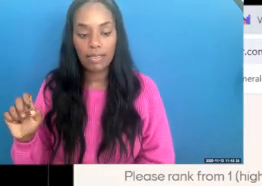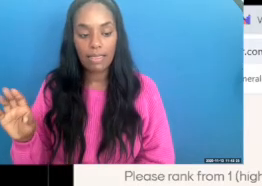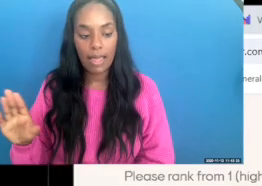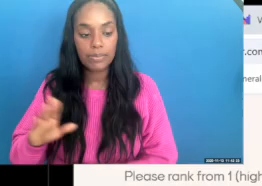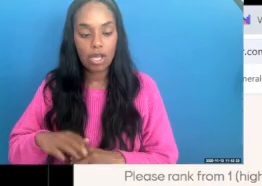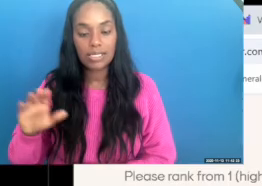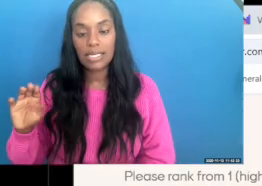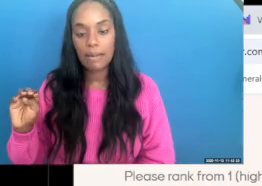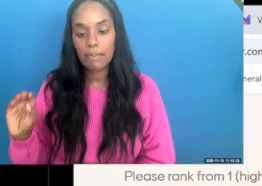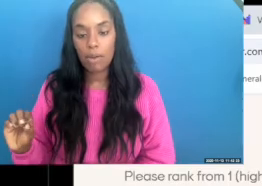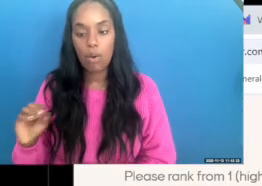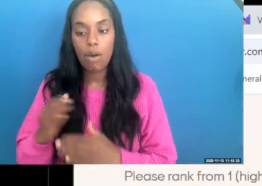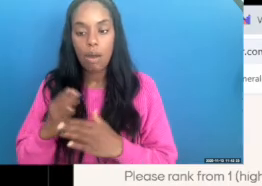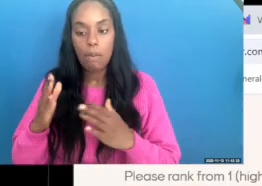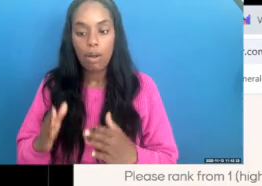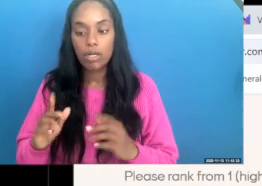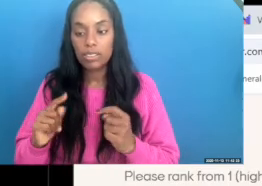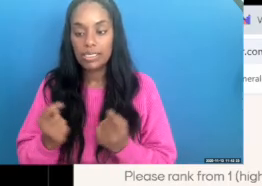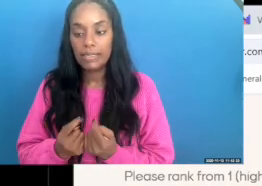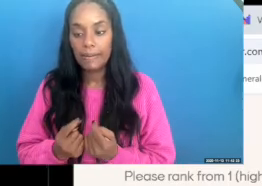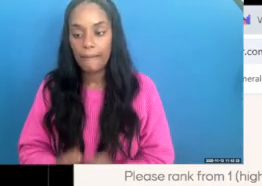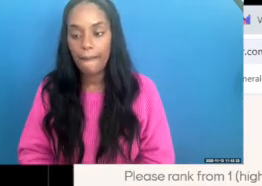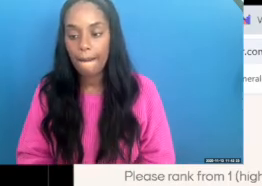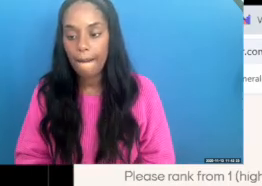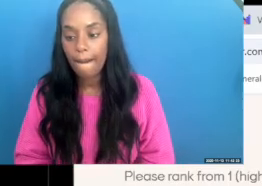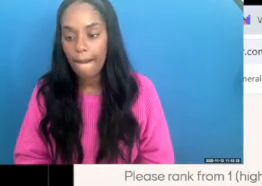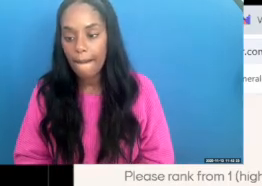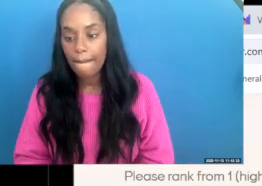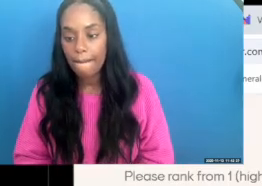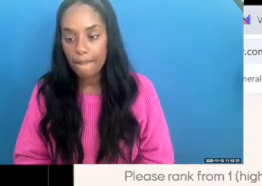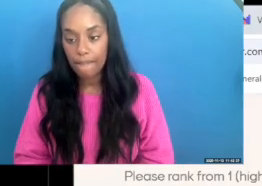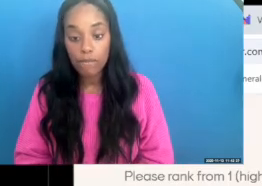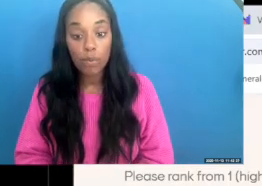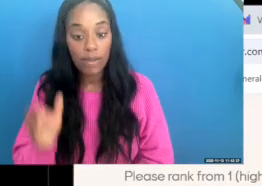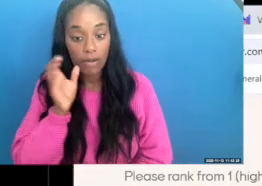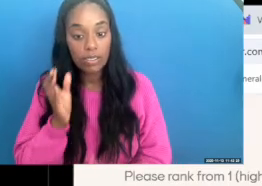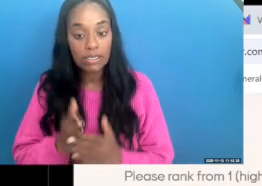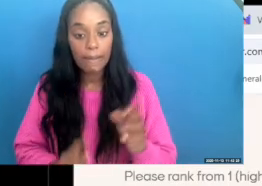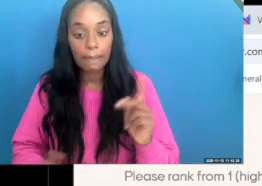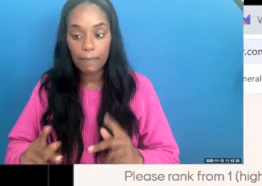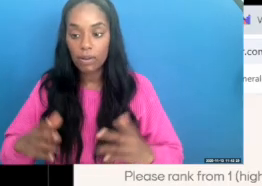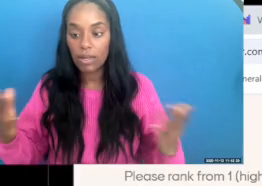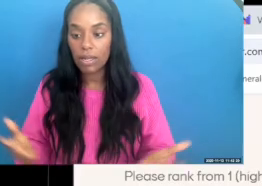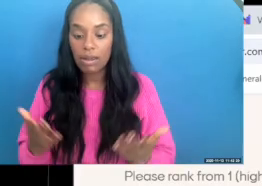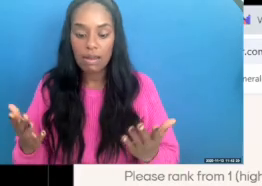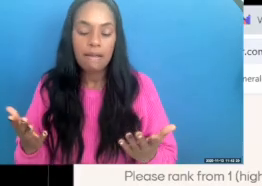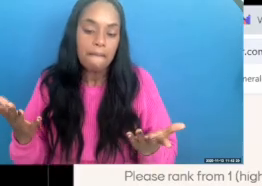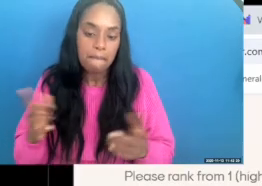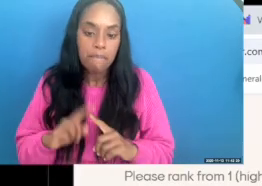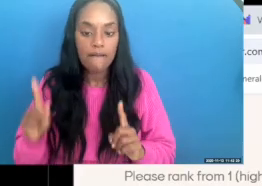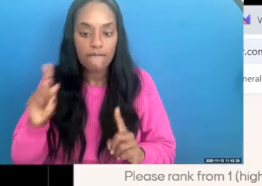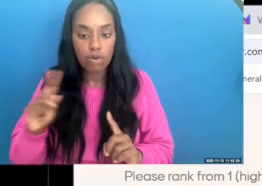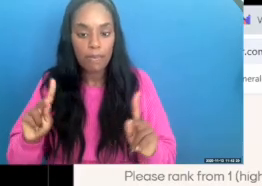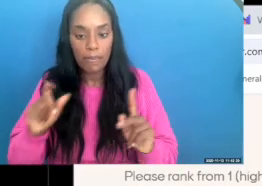Yes, hi everyone. Brittany Brown, Emergent Labs on the CMO partner team. Just because